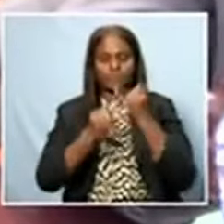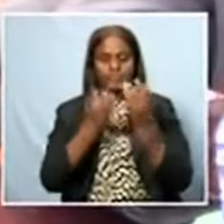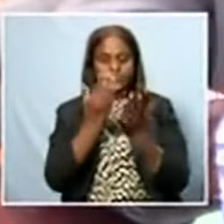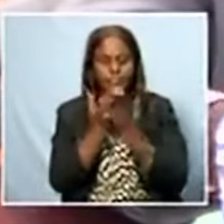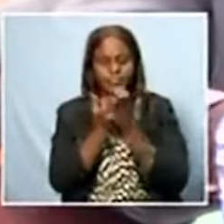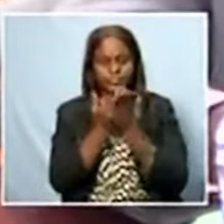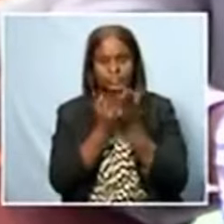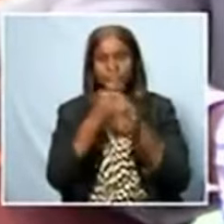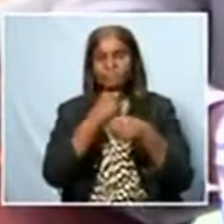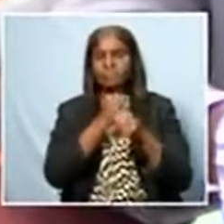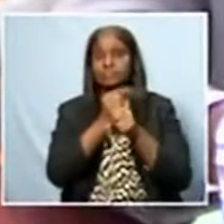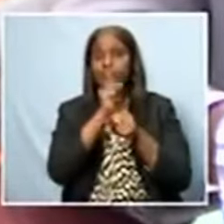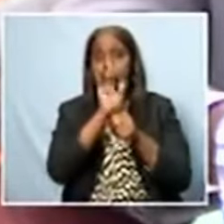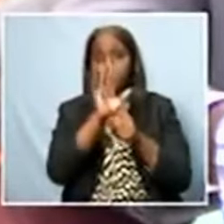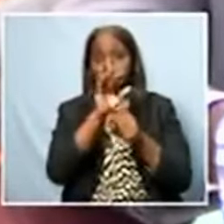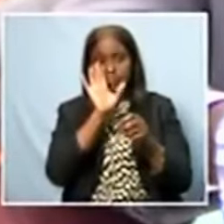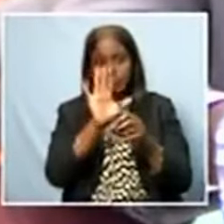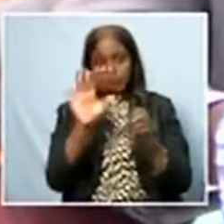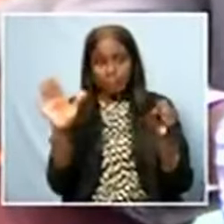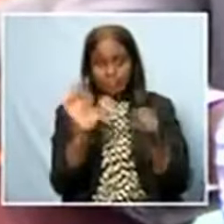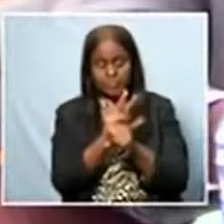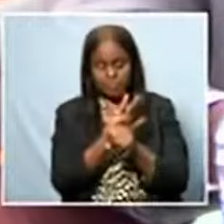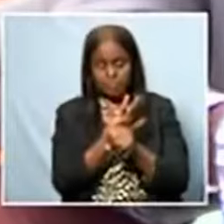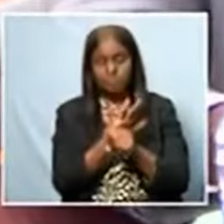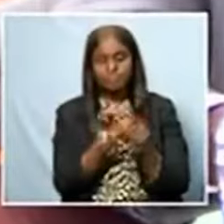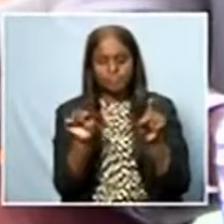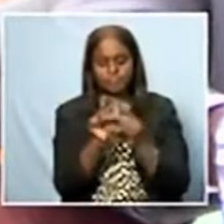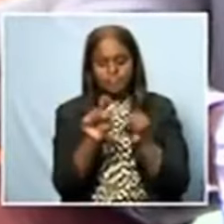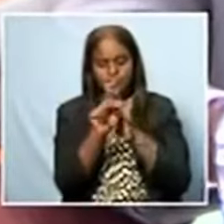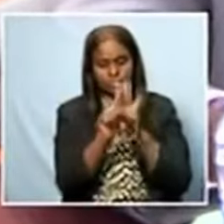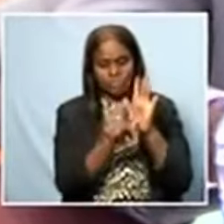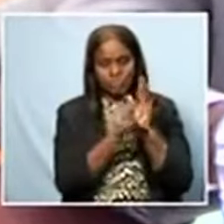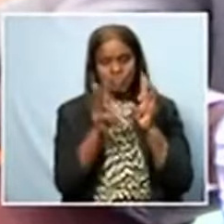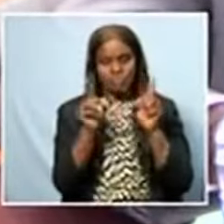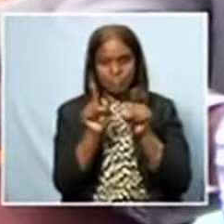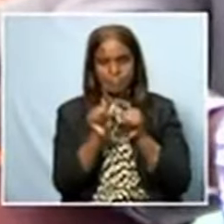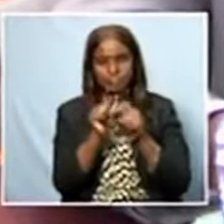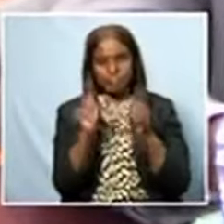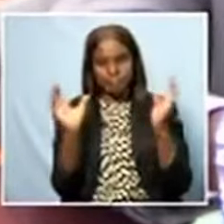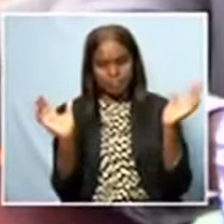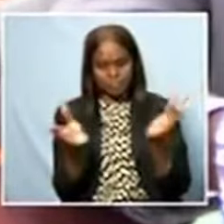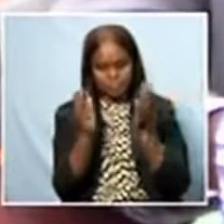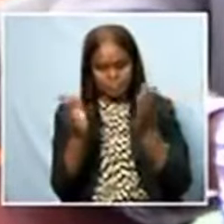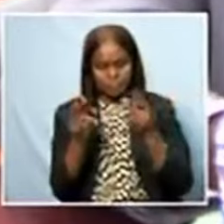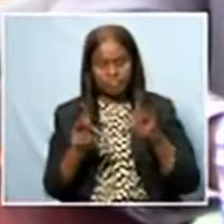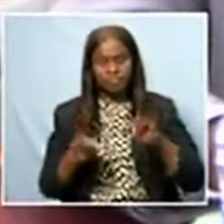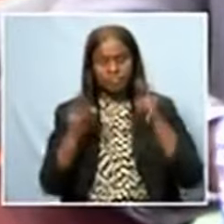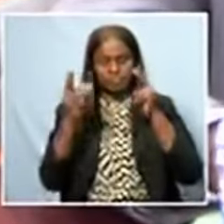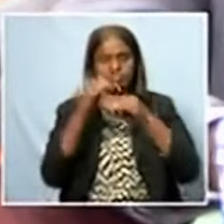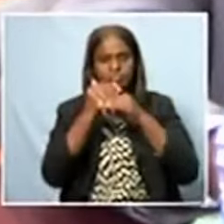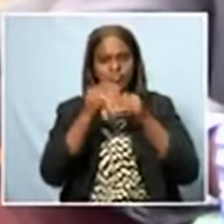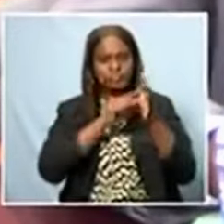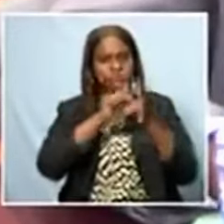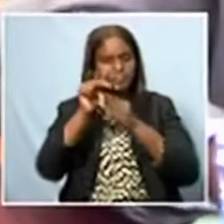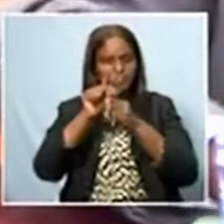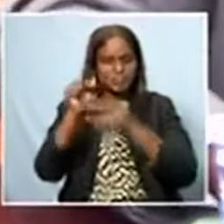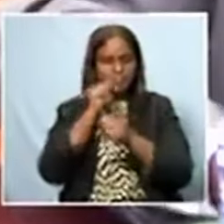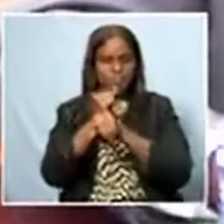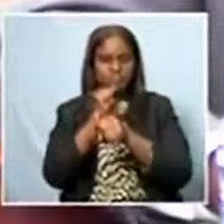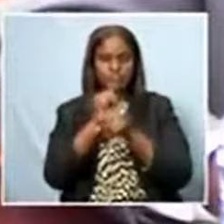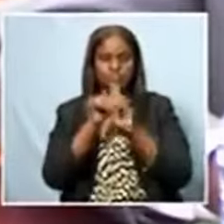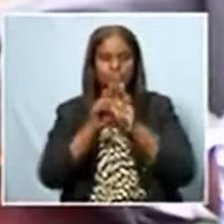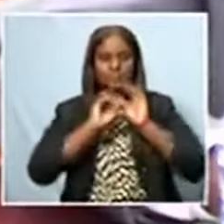bills to ensure its comprehensive alignment with policy directions and promote a high standard of professionalism in the